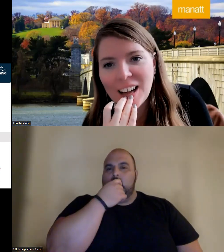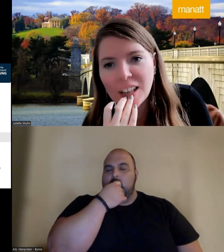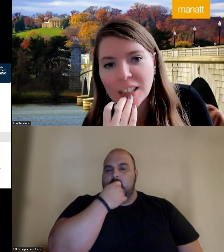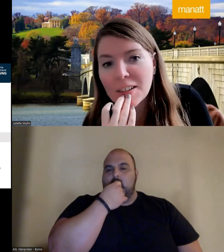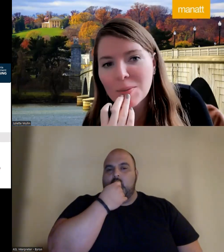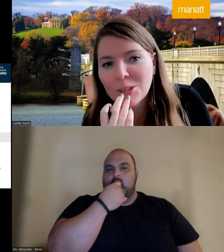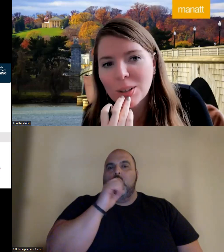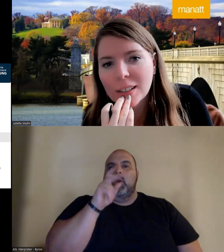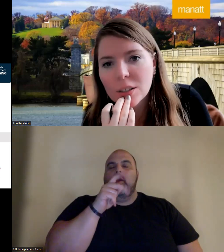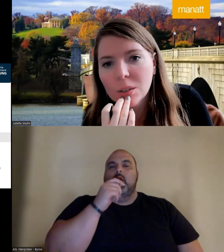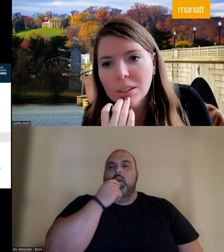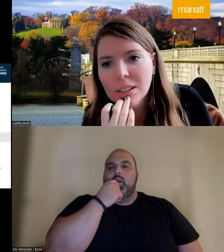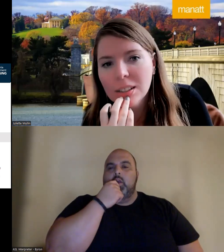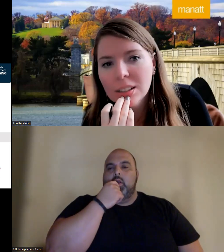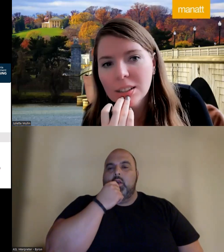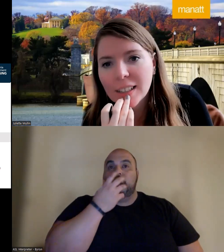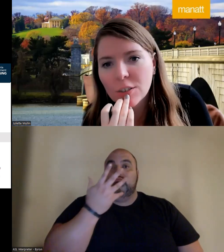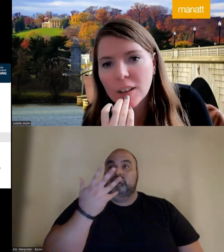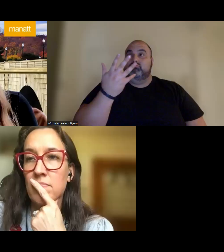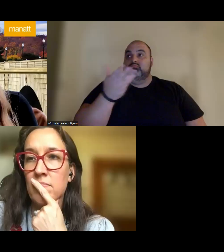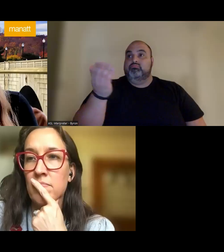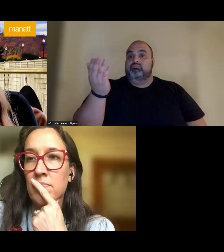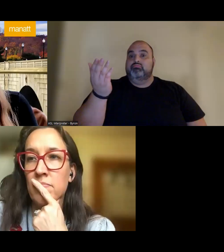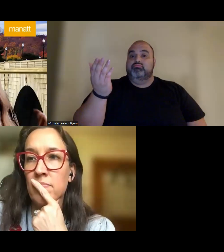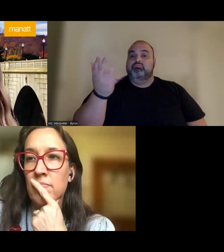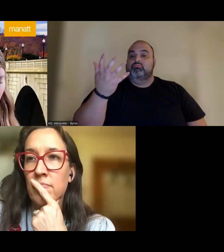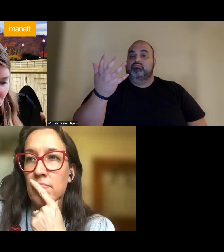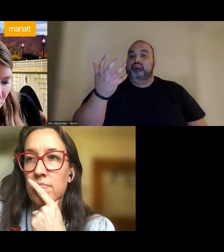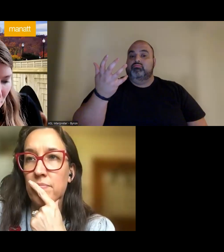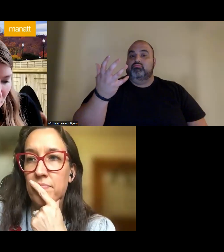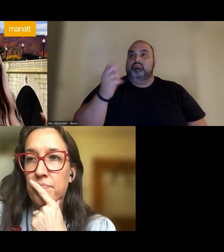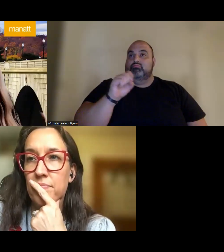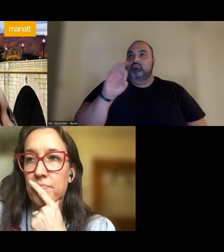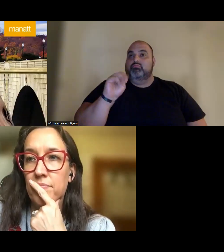Great. Liz, would you like to take yourself off mute and comment?